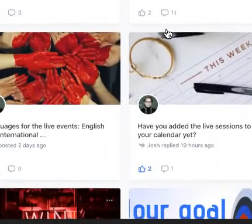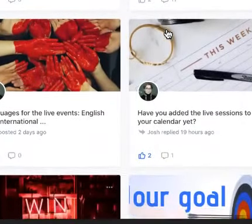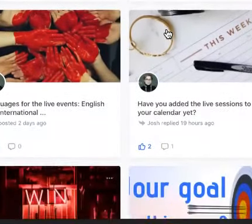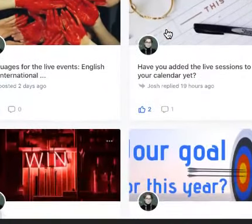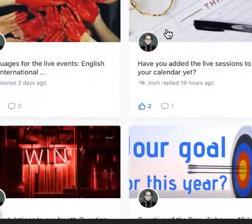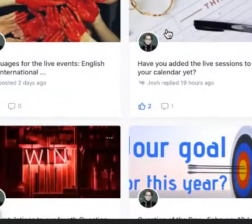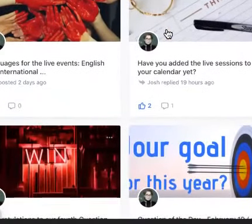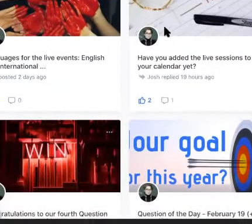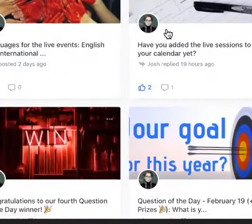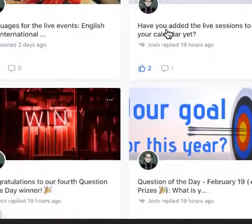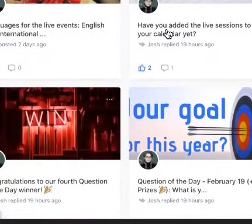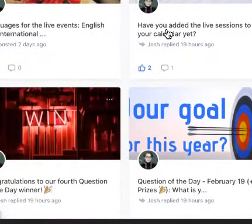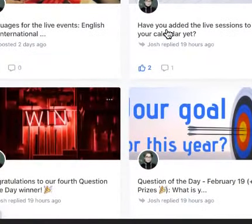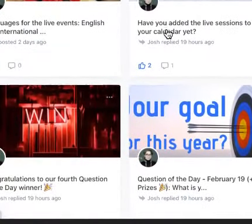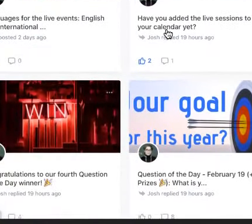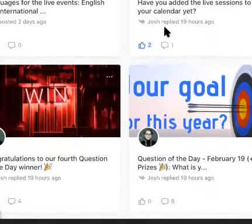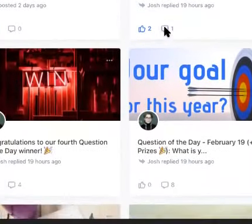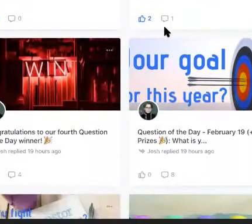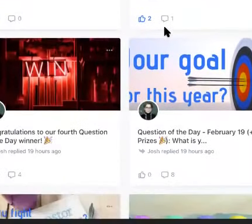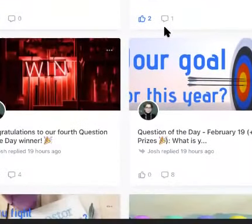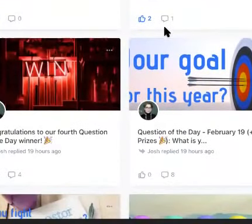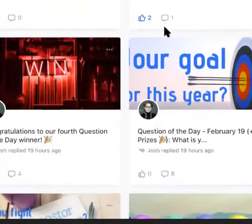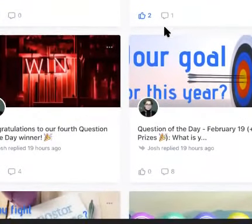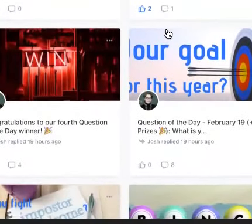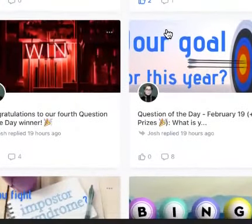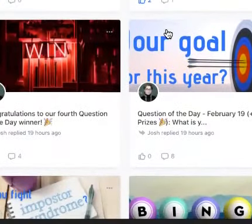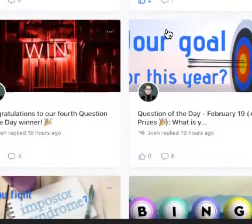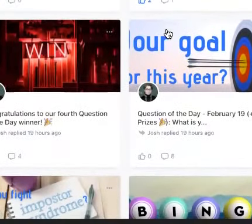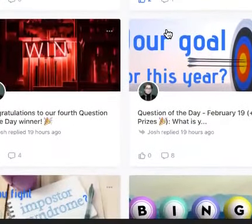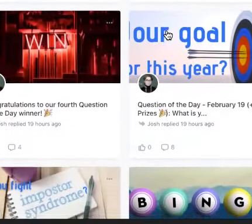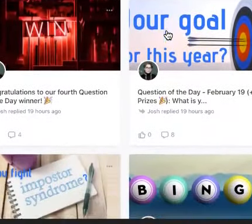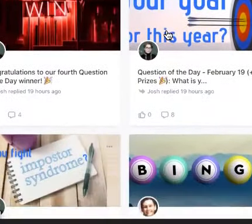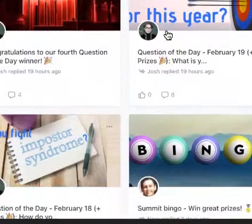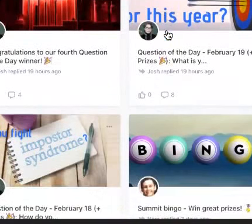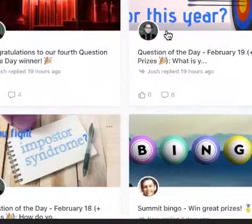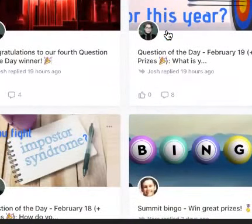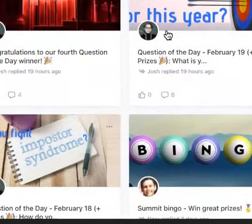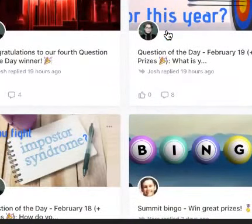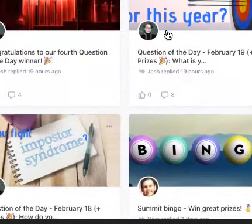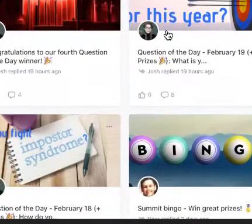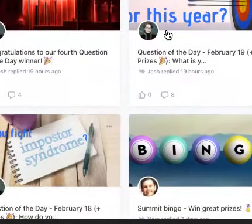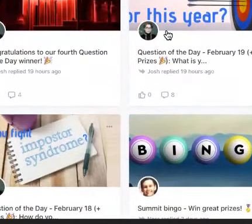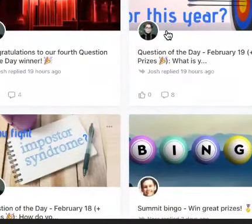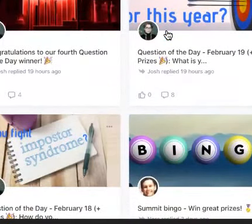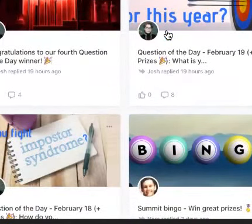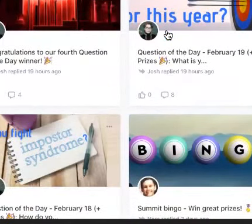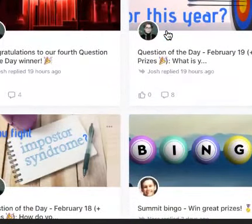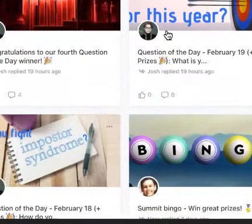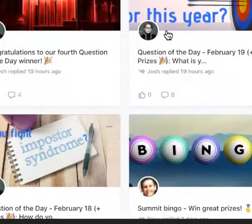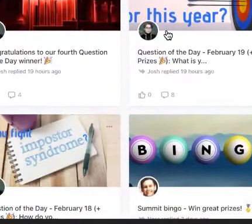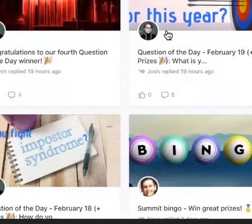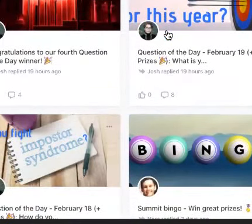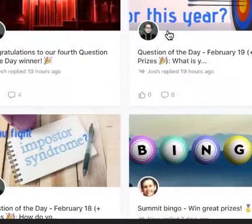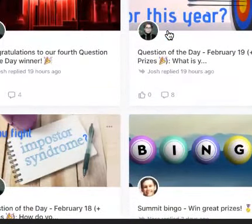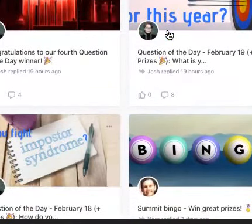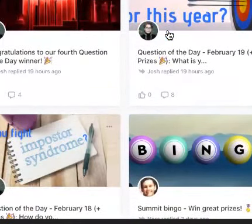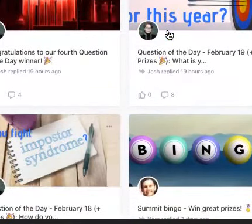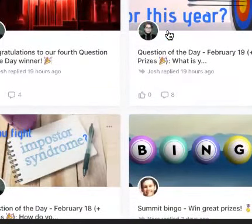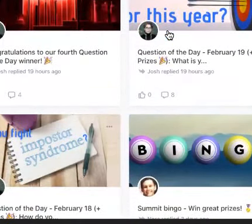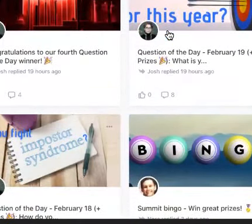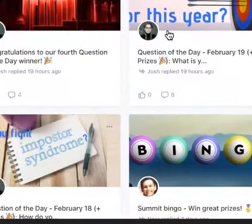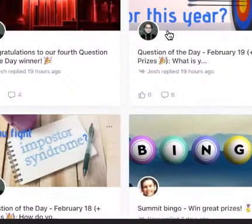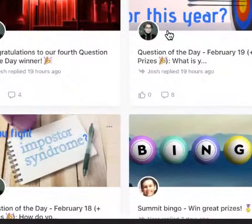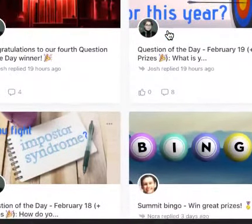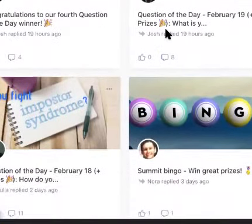of interesting conversations going on there. We've had our questions of the day, we've been giving out prizes, we've been having